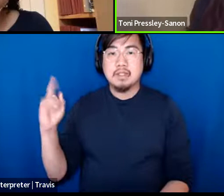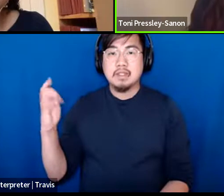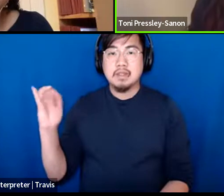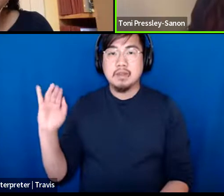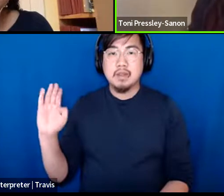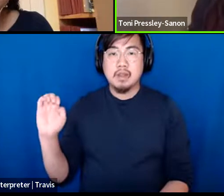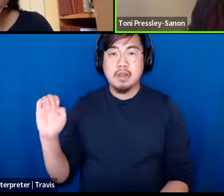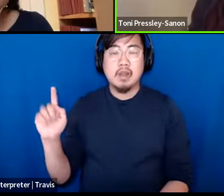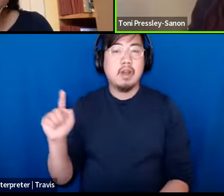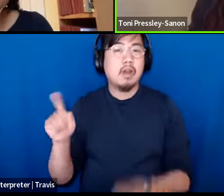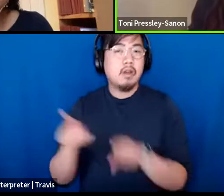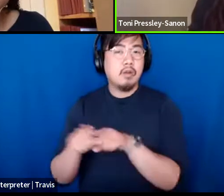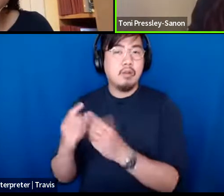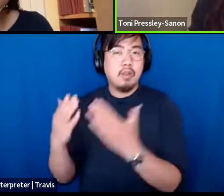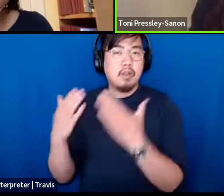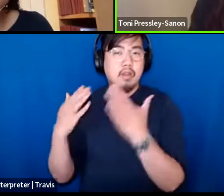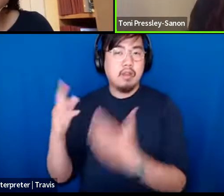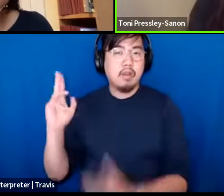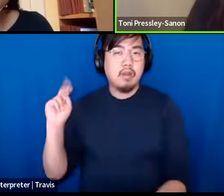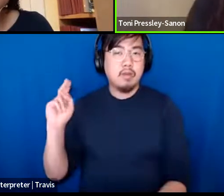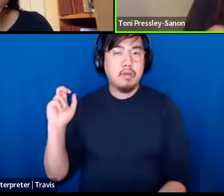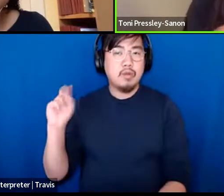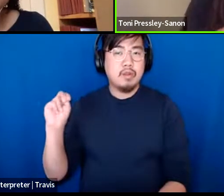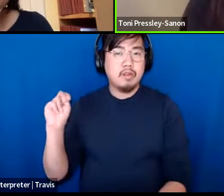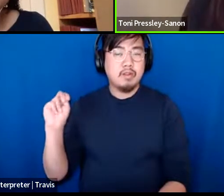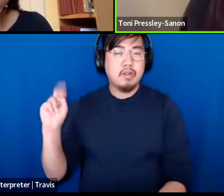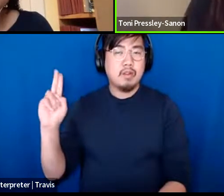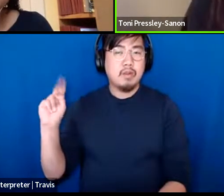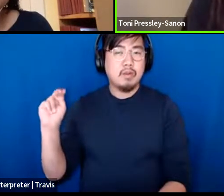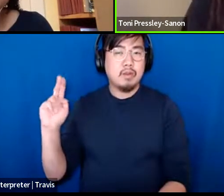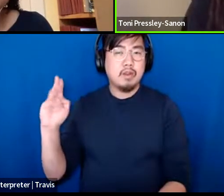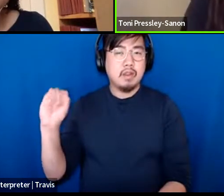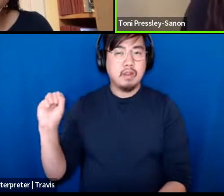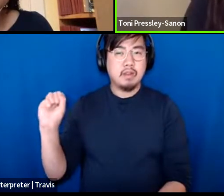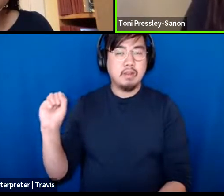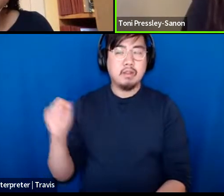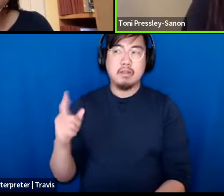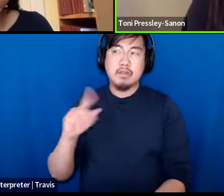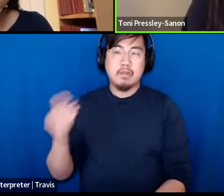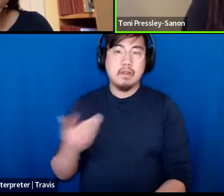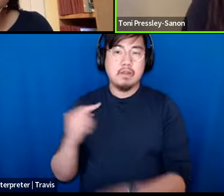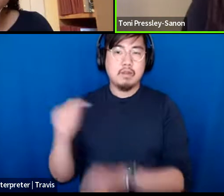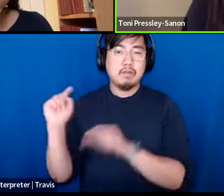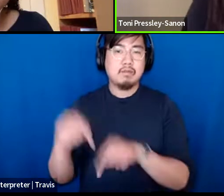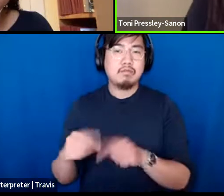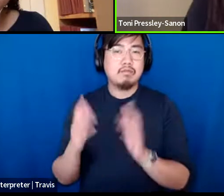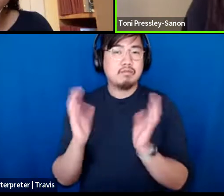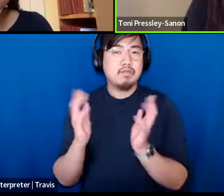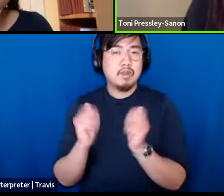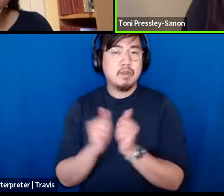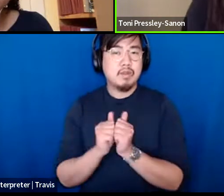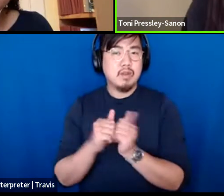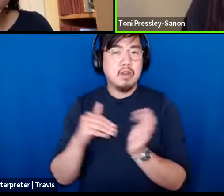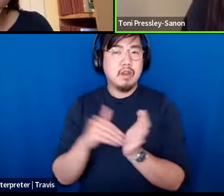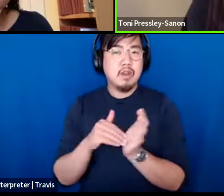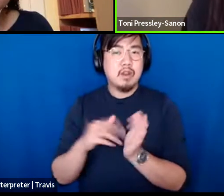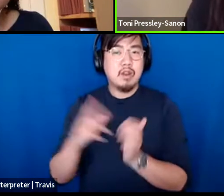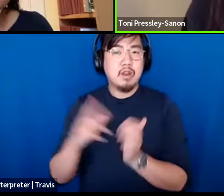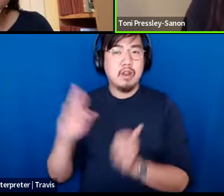Union Theological Seminary for inviting me to be in conversation with Dr. Rima